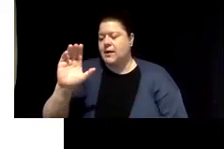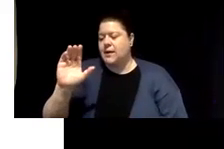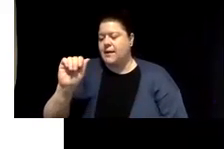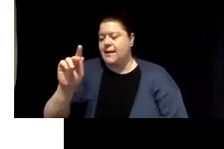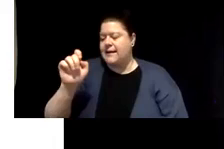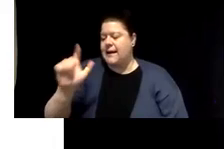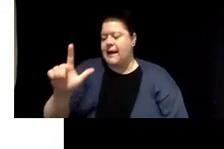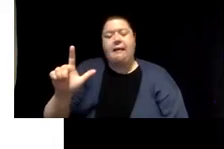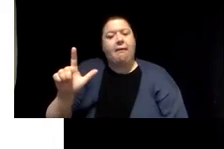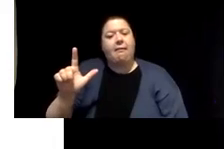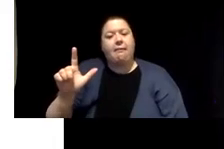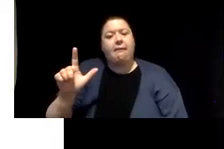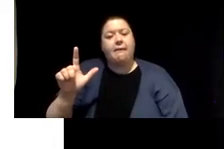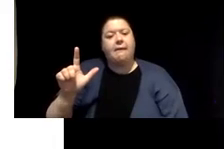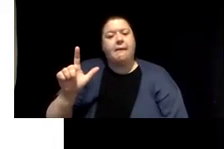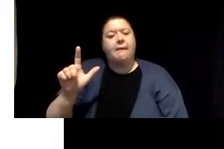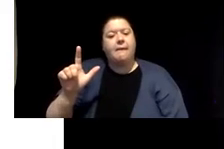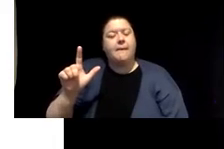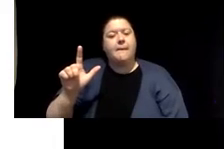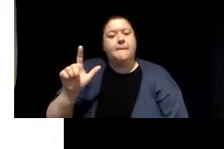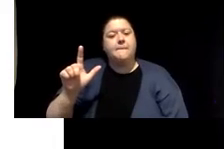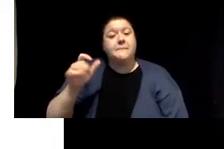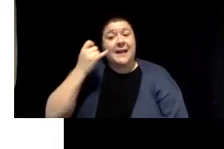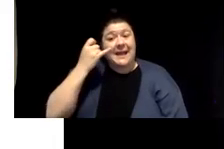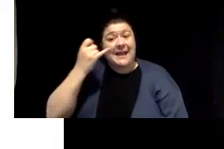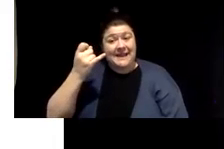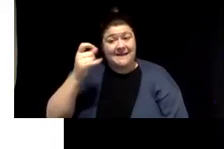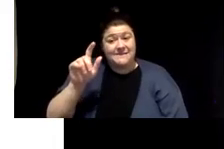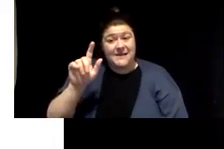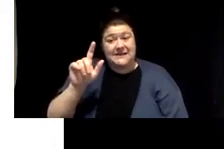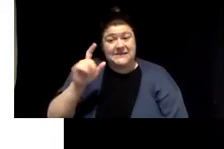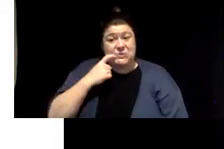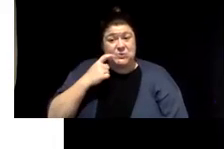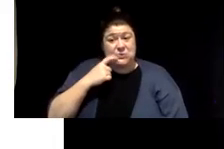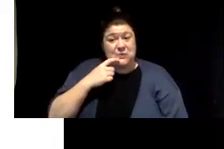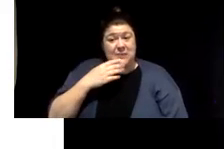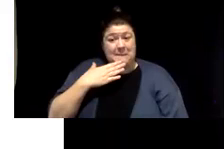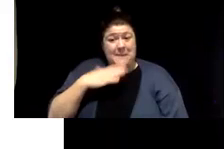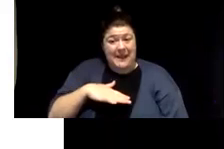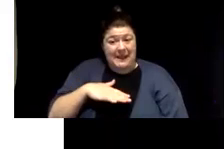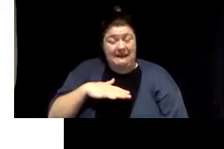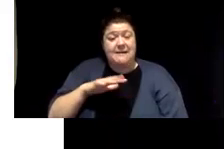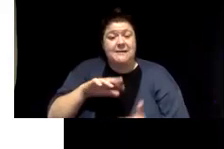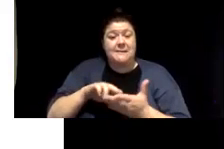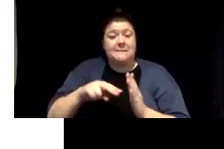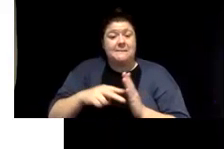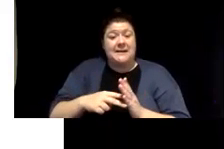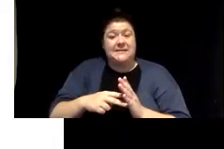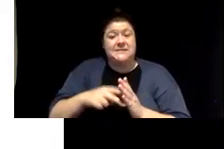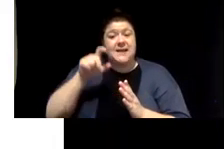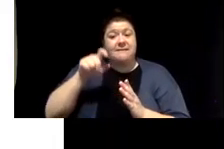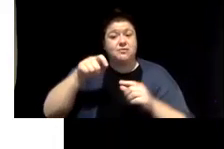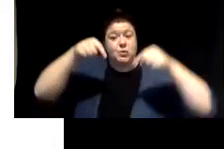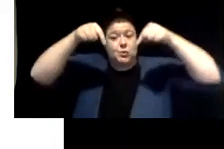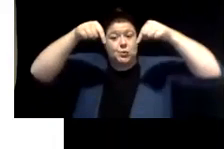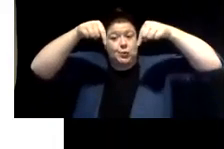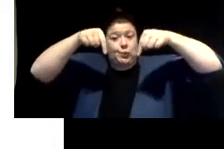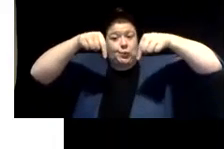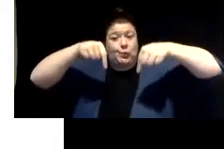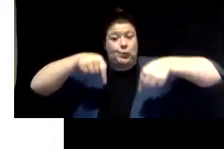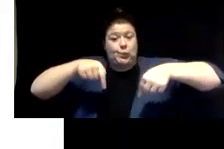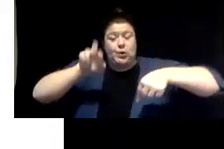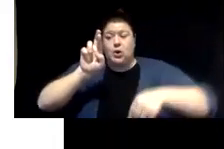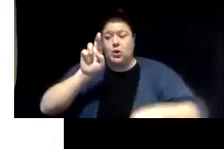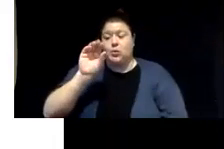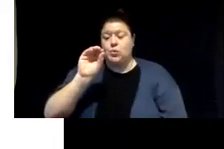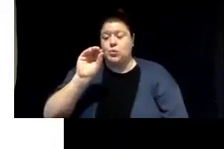the part where if a tooth is badly affected, you may need to have a root canal done, and that's where they go